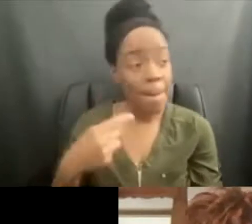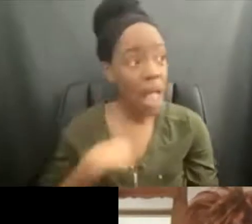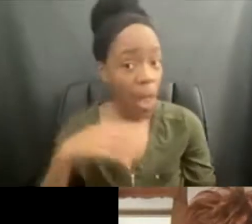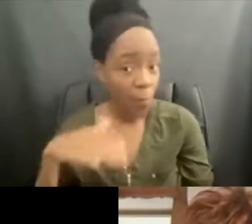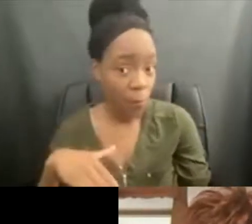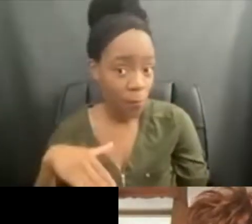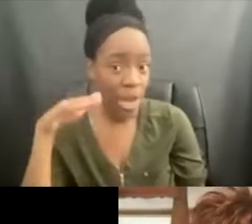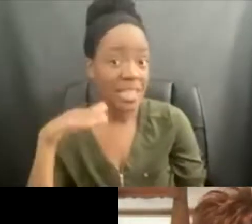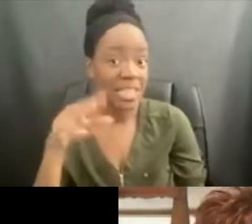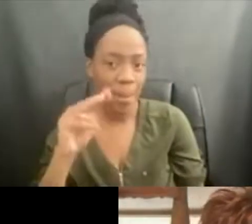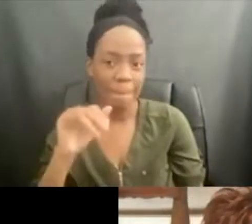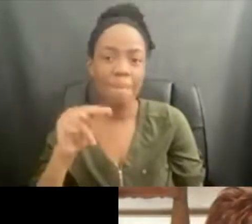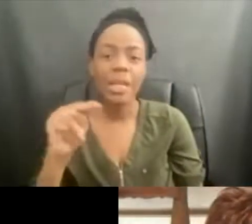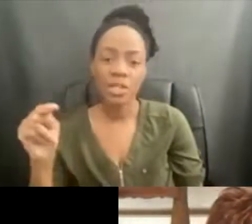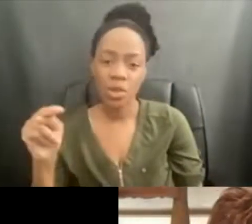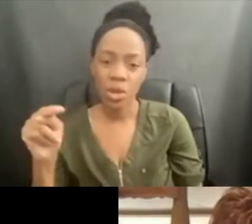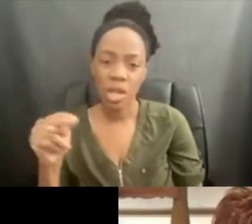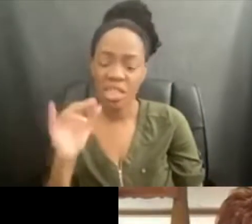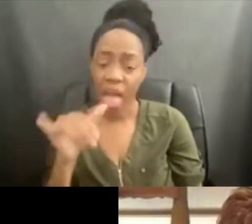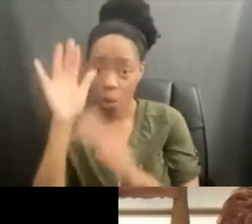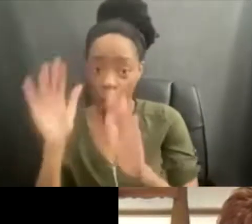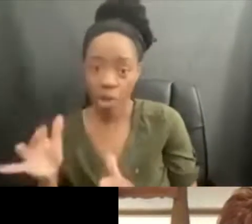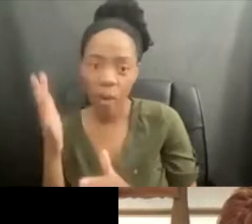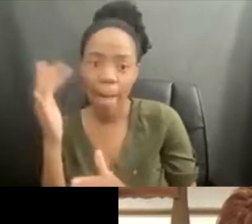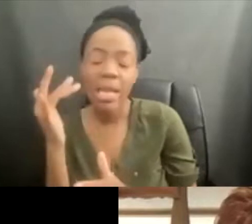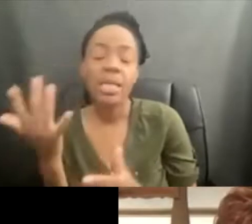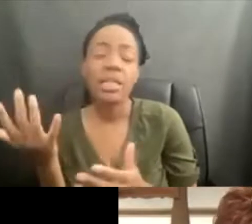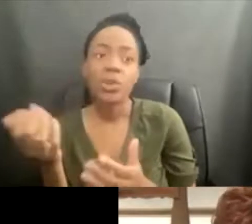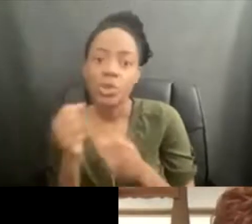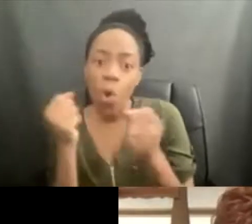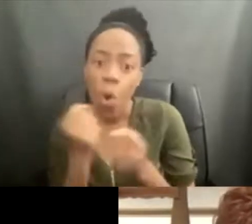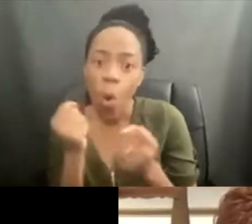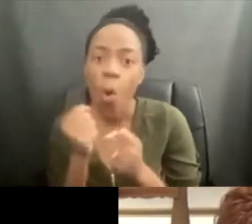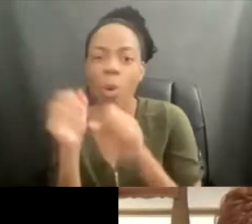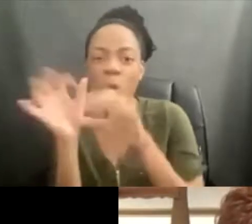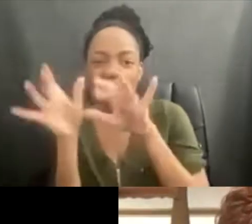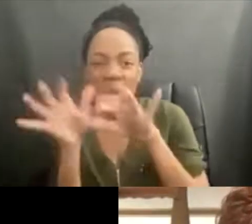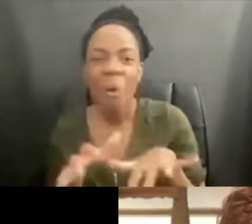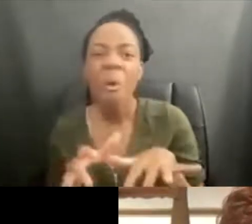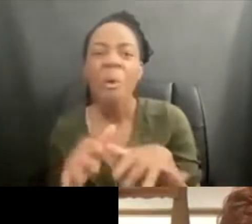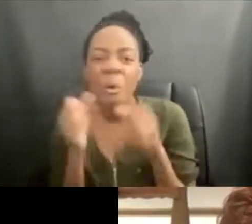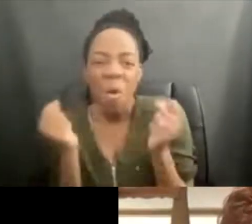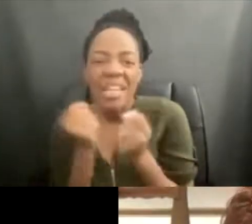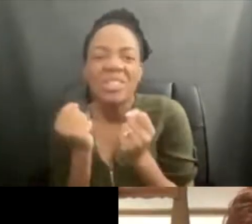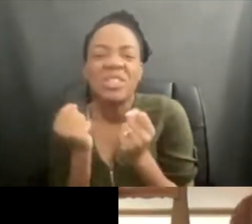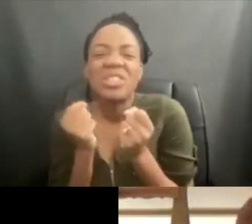in Minnesota, which was wonderful because it was so cold and snowy and wintry and